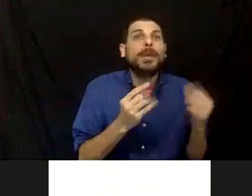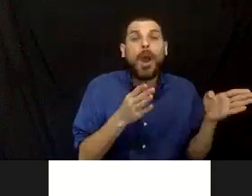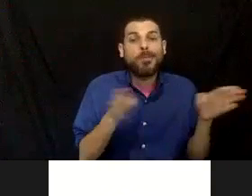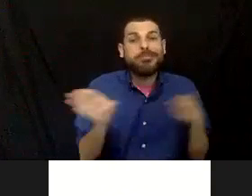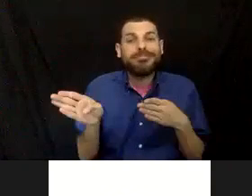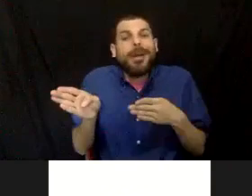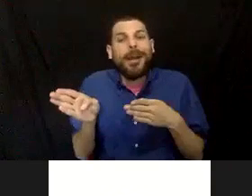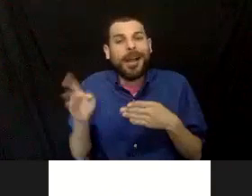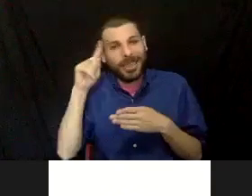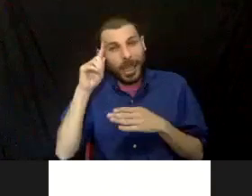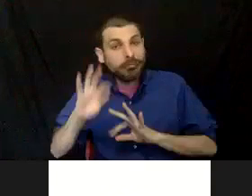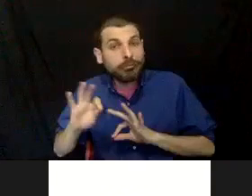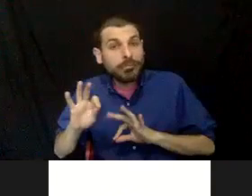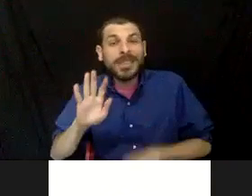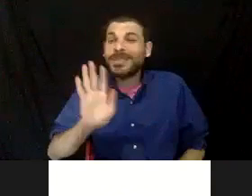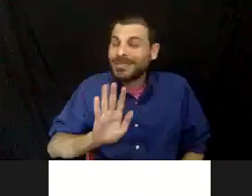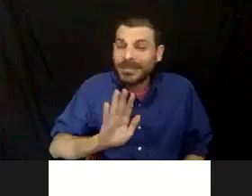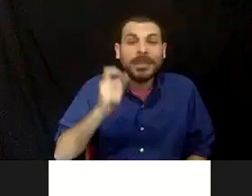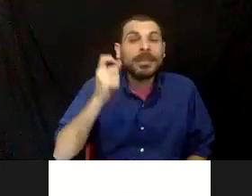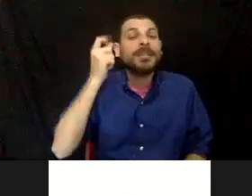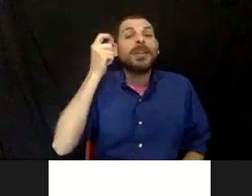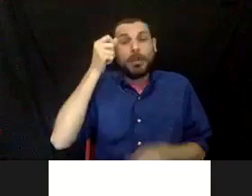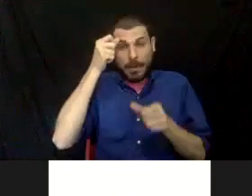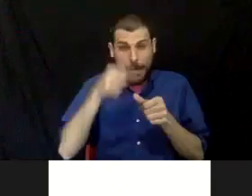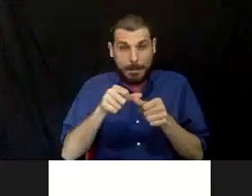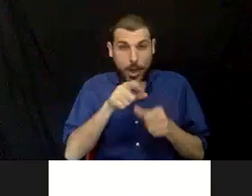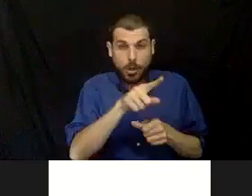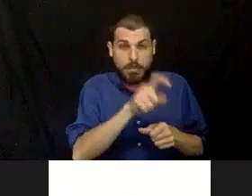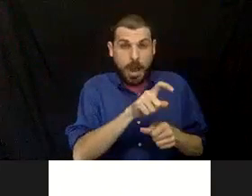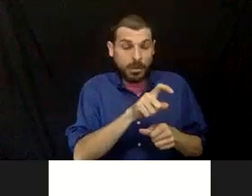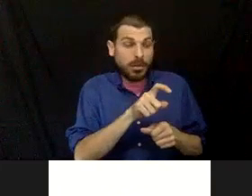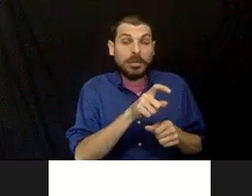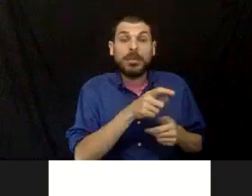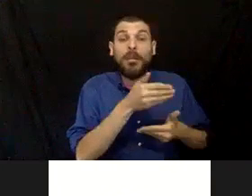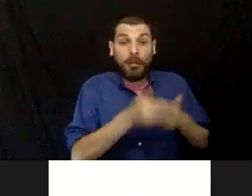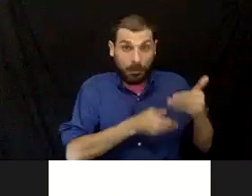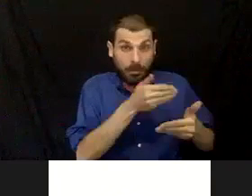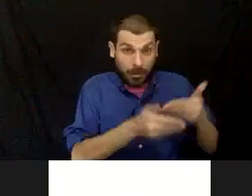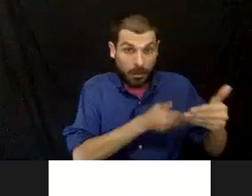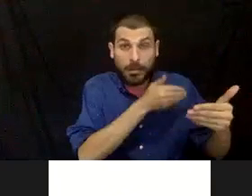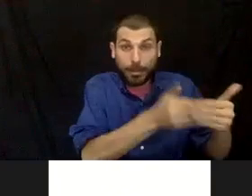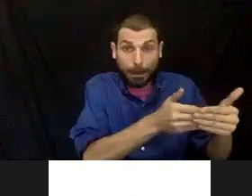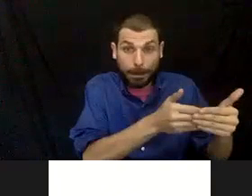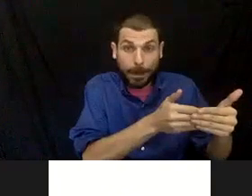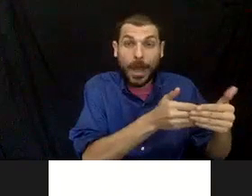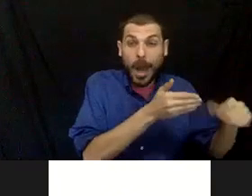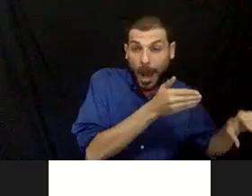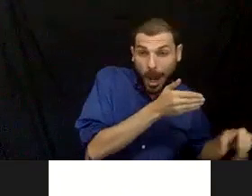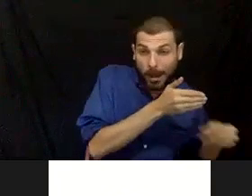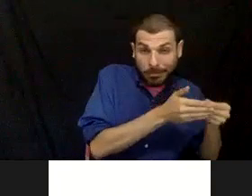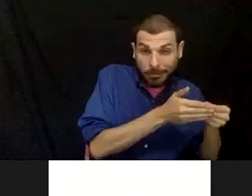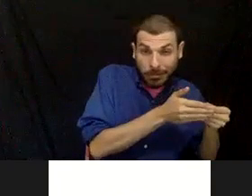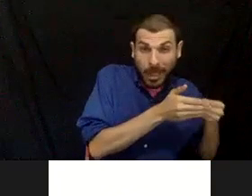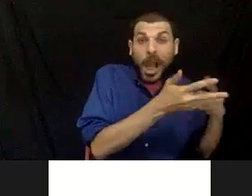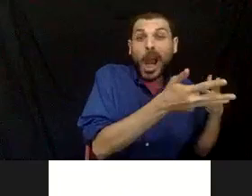But you need to exhaust this extension first. So you need to apply for this other benefit. And you're not, it's